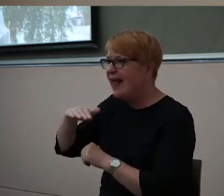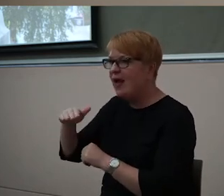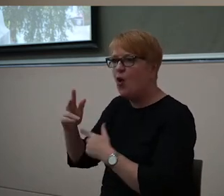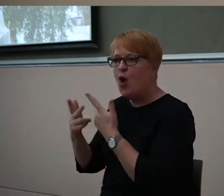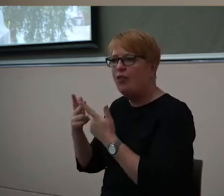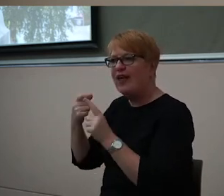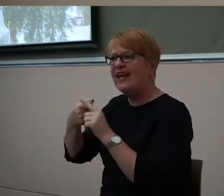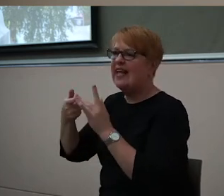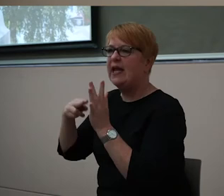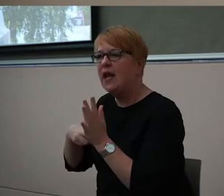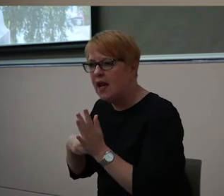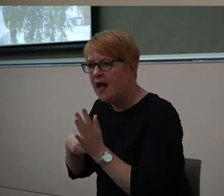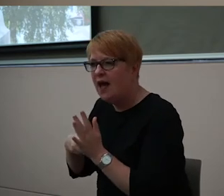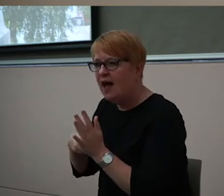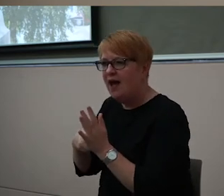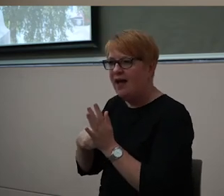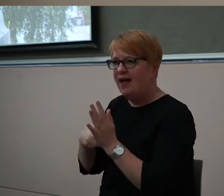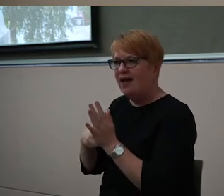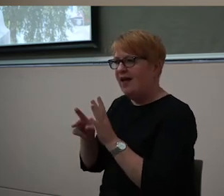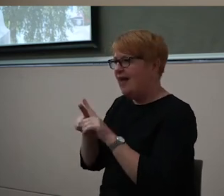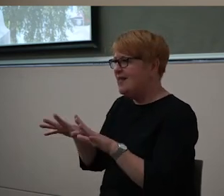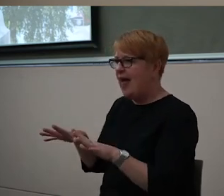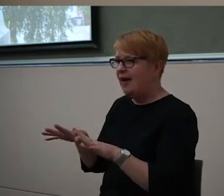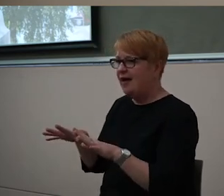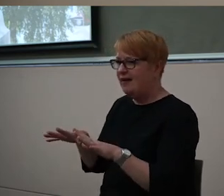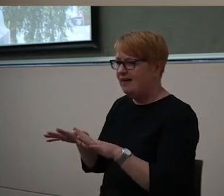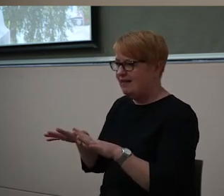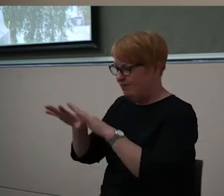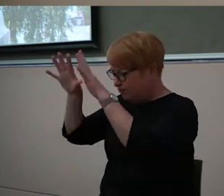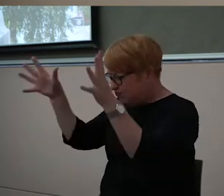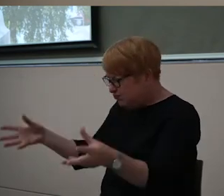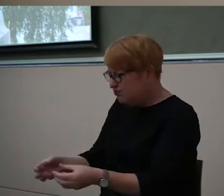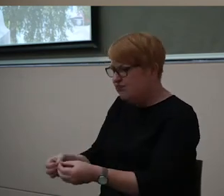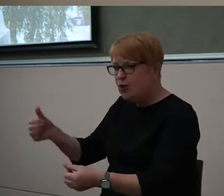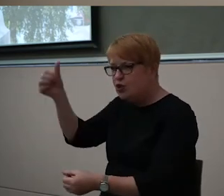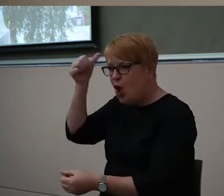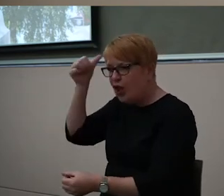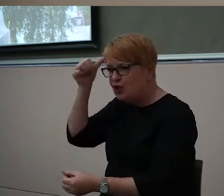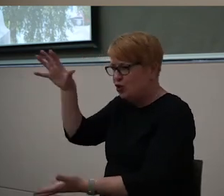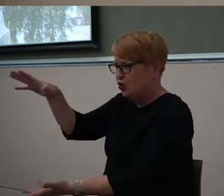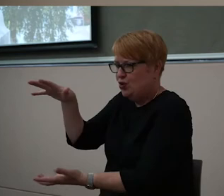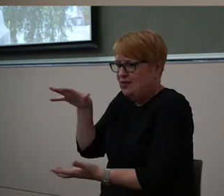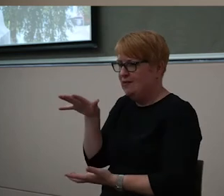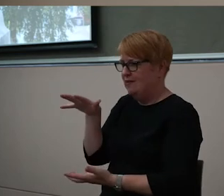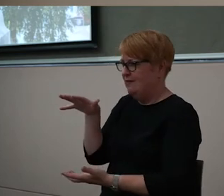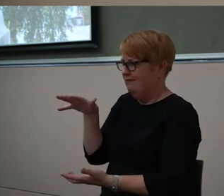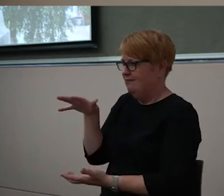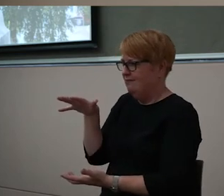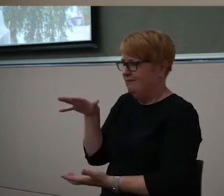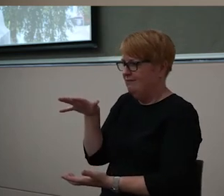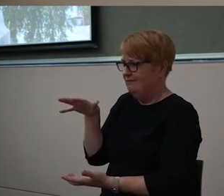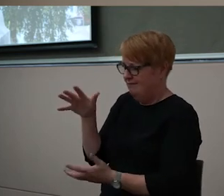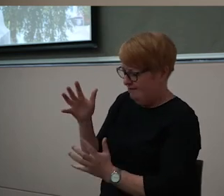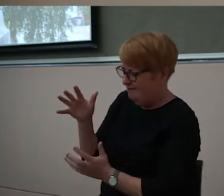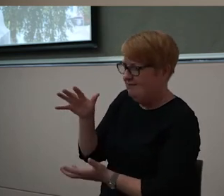sometimes limiting, where I keep coming back to the archive. Like in the project in Gravesend, I went to the local